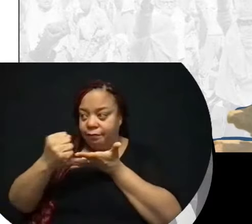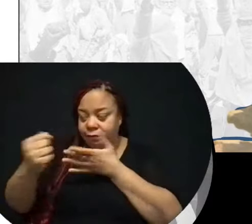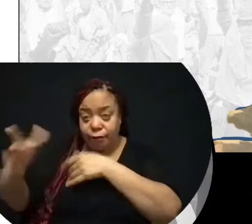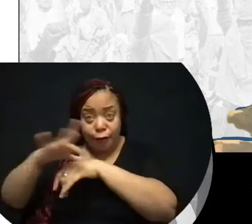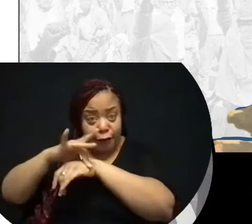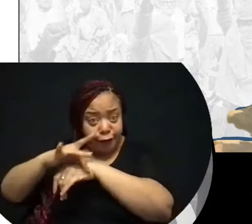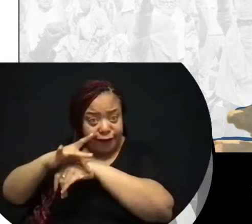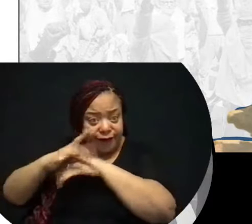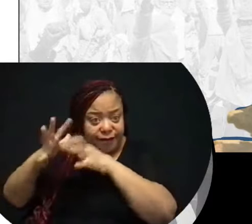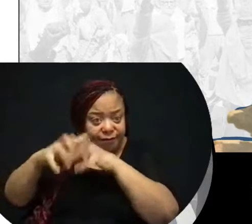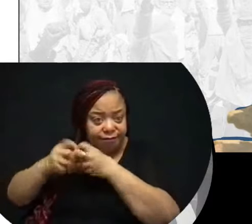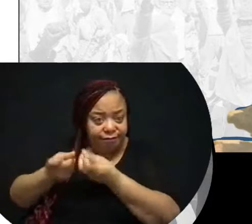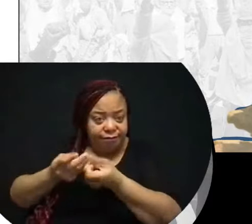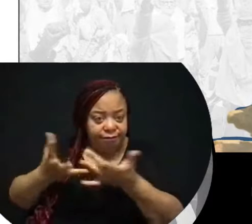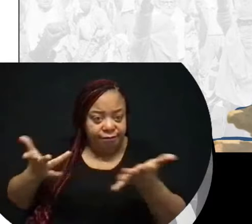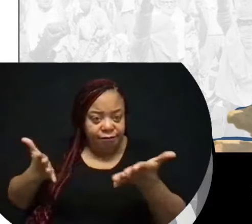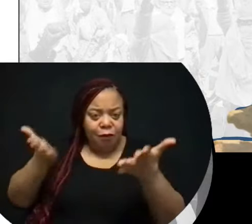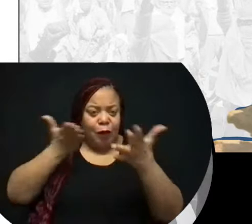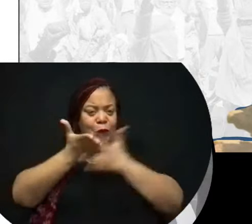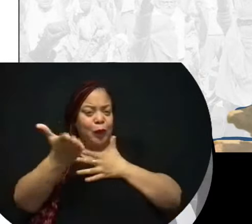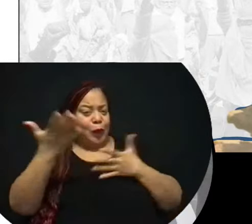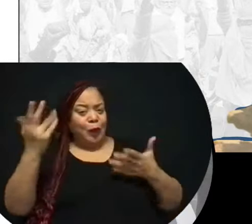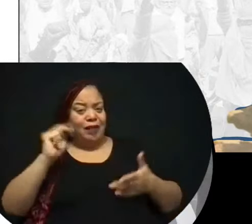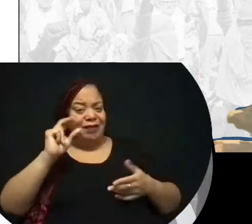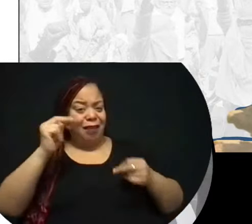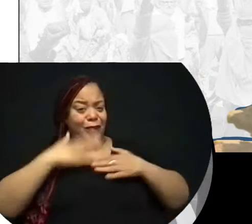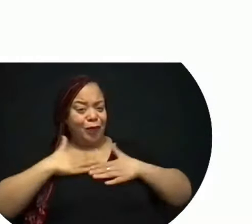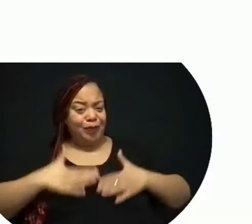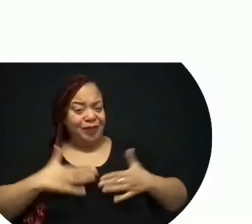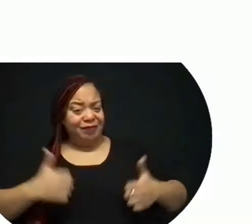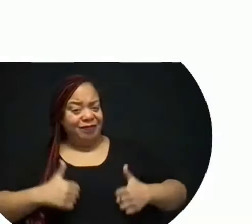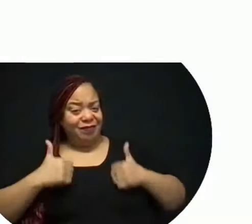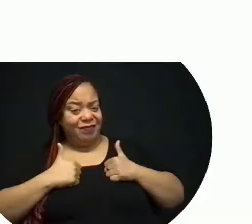myself thinking about often and building on.